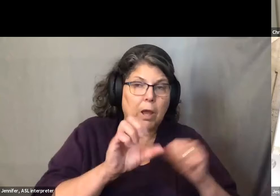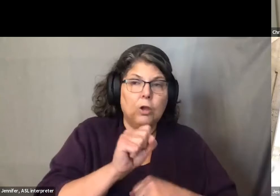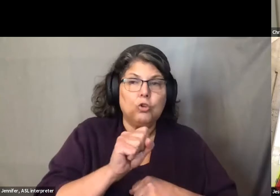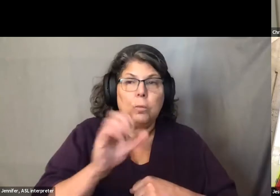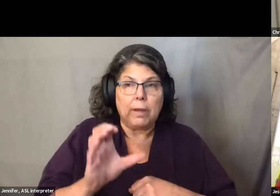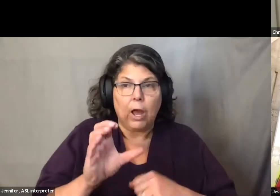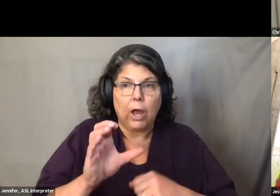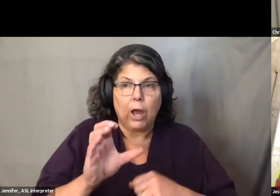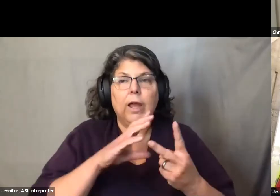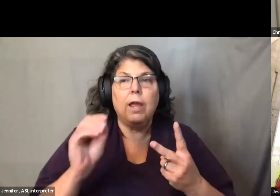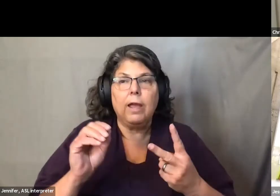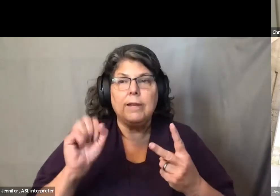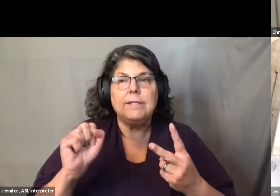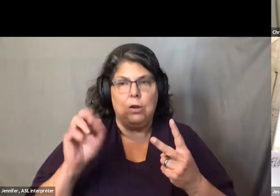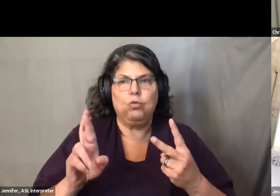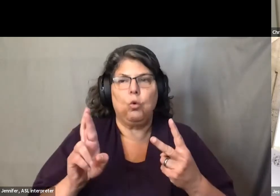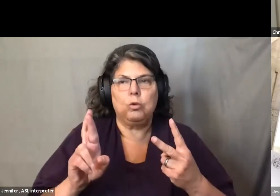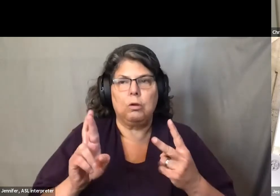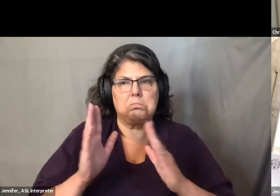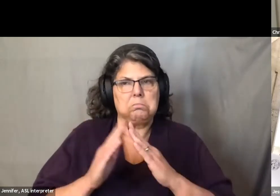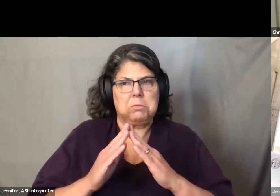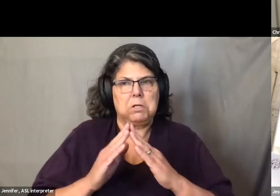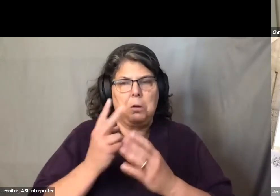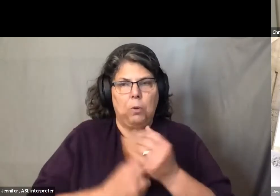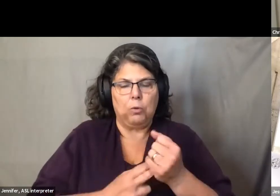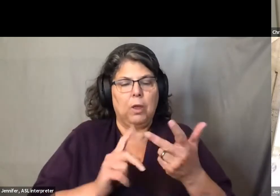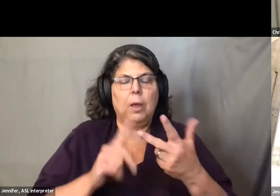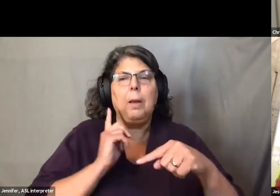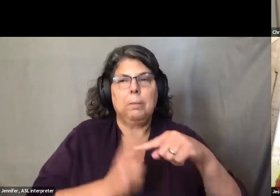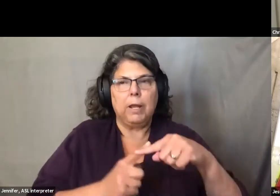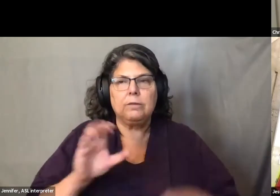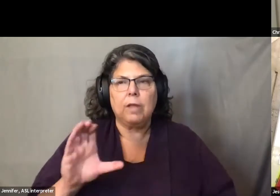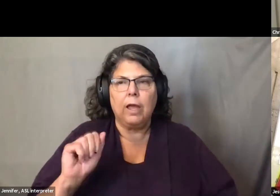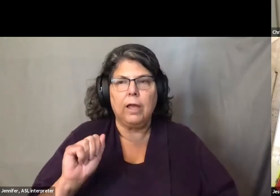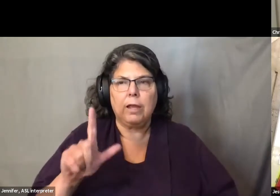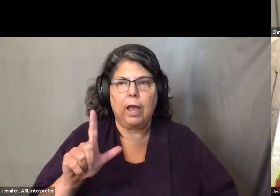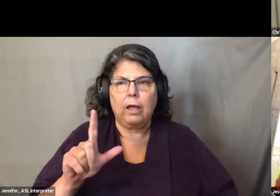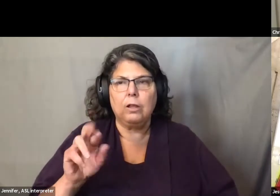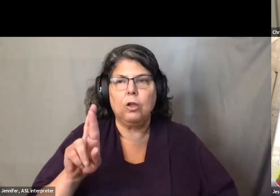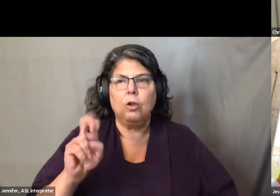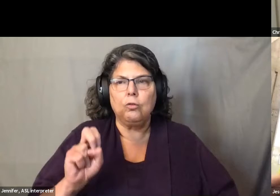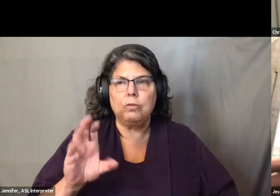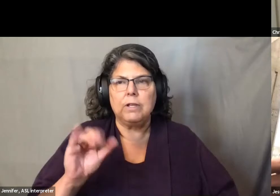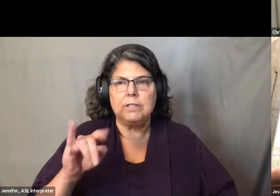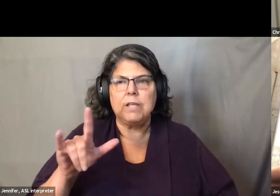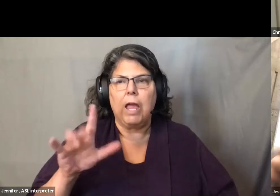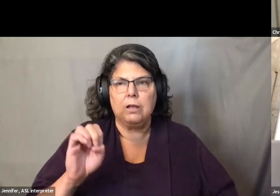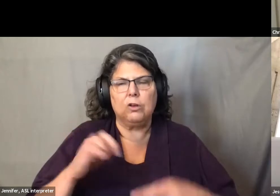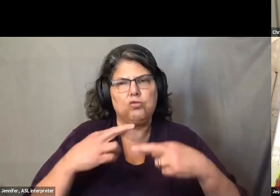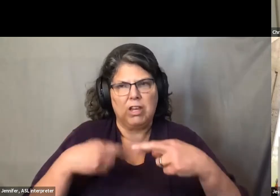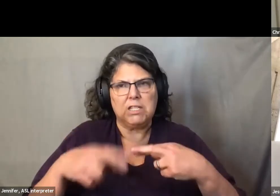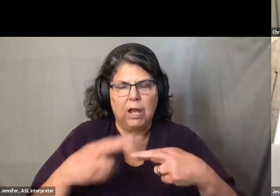and the City of Santa Rosa, along with CalRecycle. And we'll be walking you through the fire debris